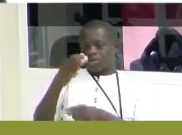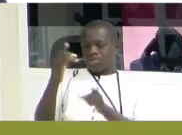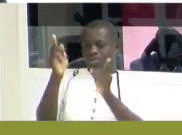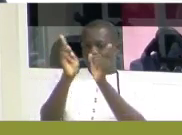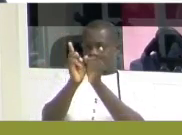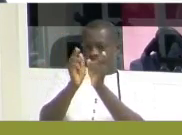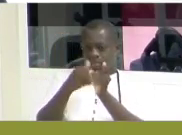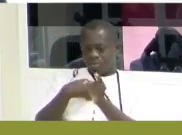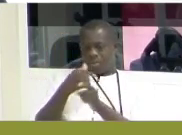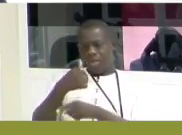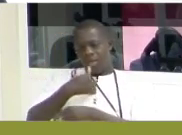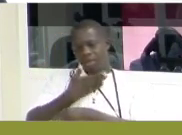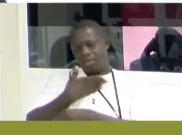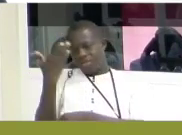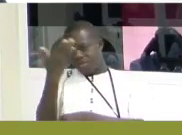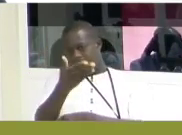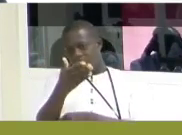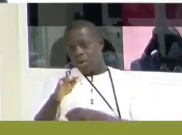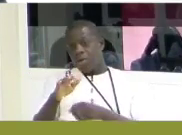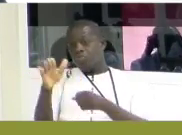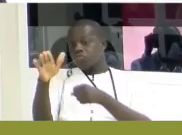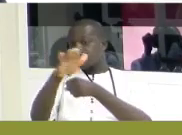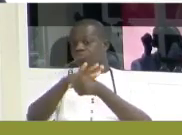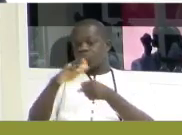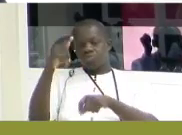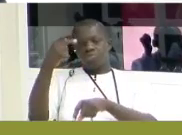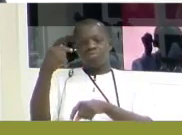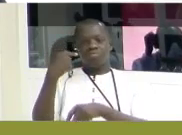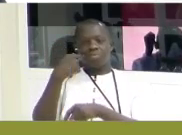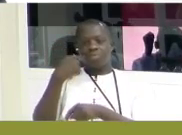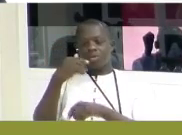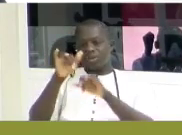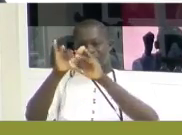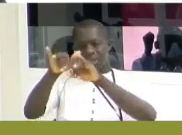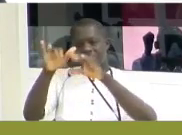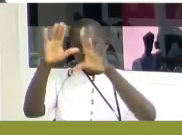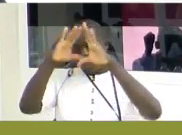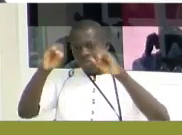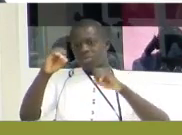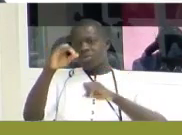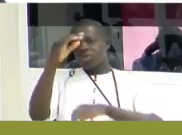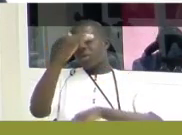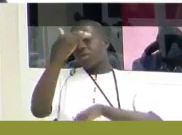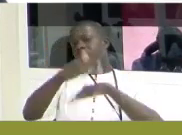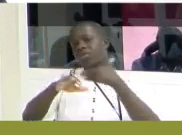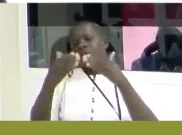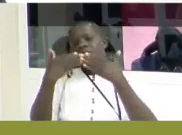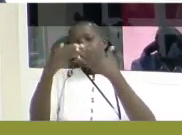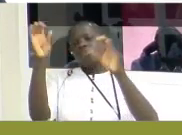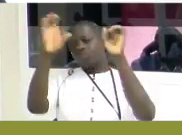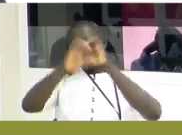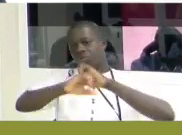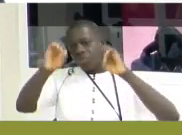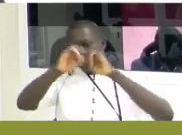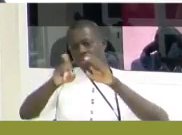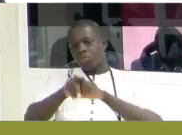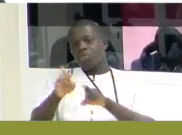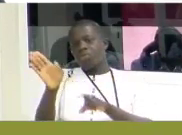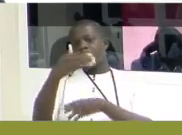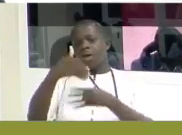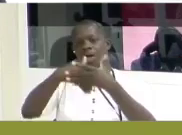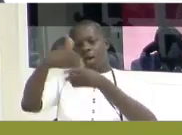So I was there the whole day. At Nuru's office, Nuru didn't tell me anything. He just asked me to wait for him. He went out, came again,